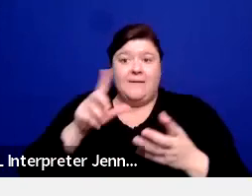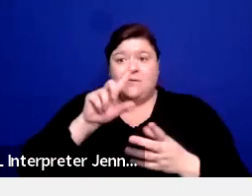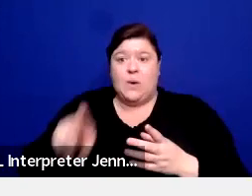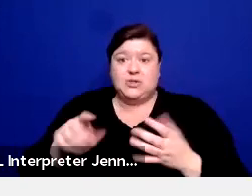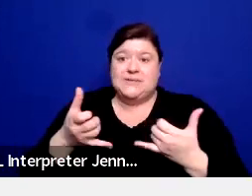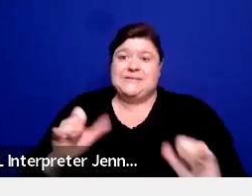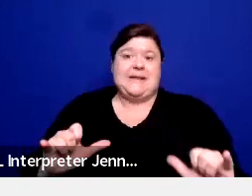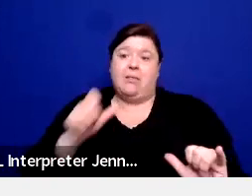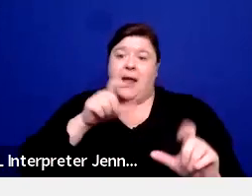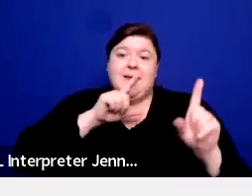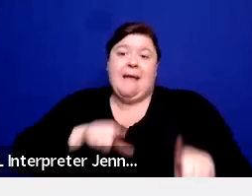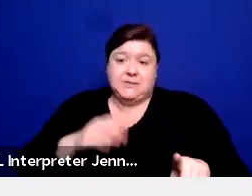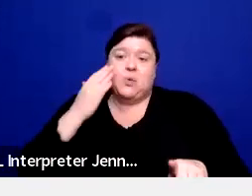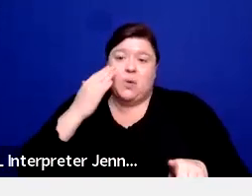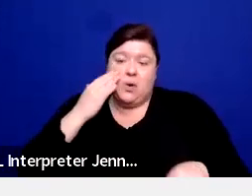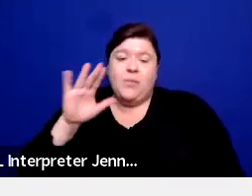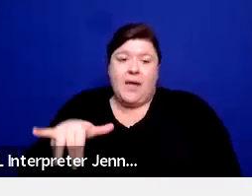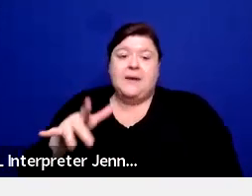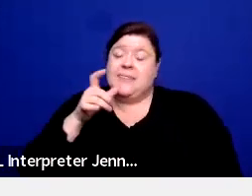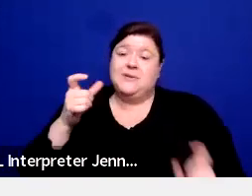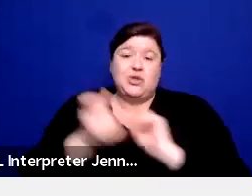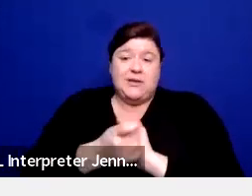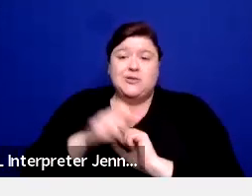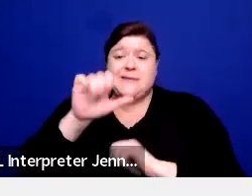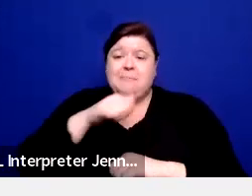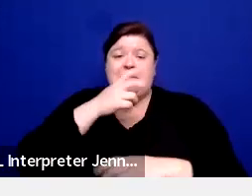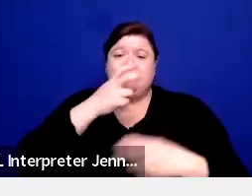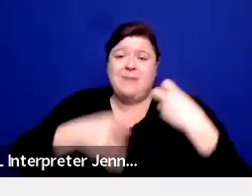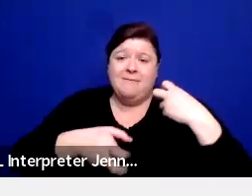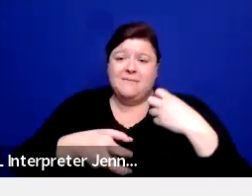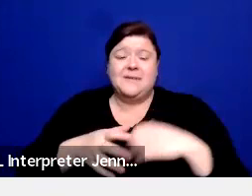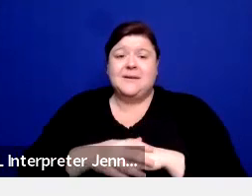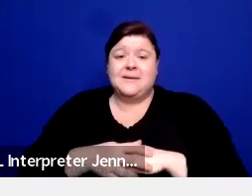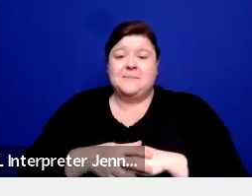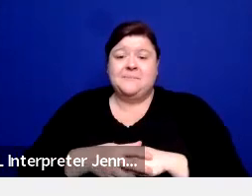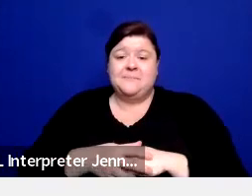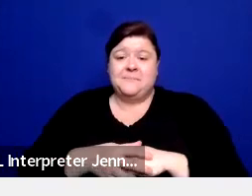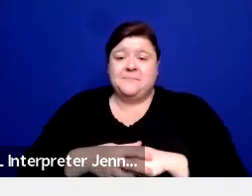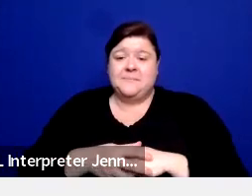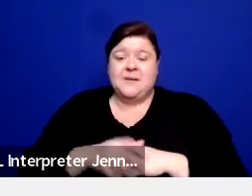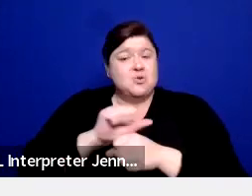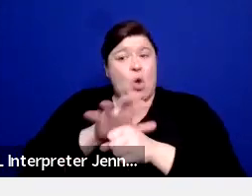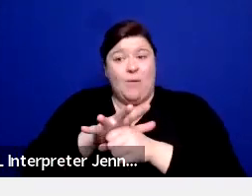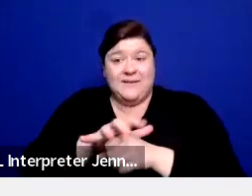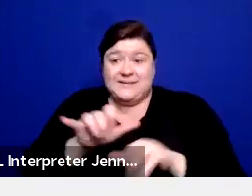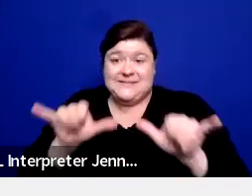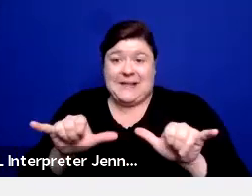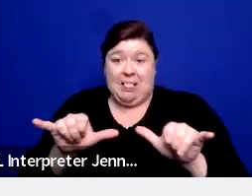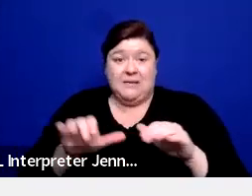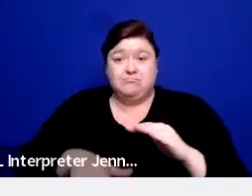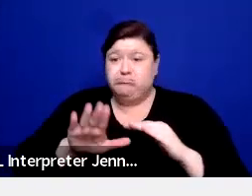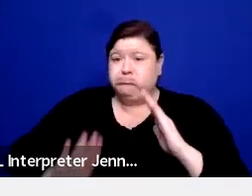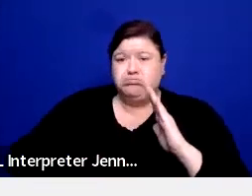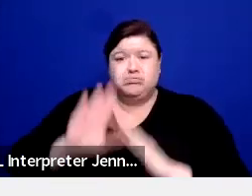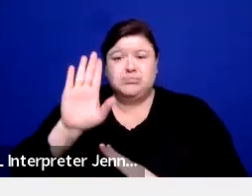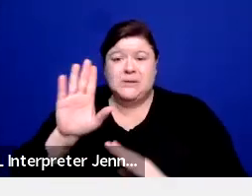are difficult for us at times, especially when things continue. COVID is still rampant, and